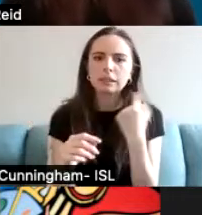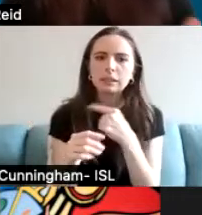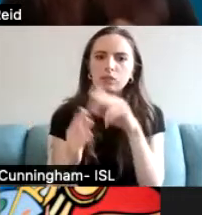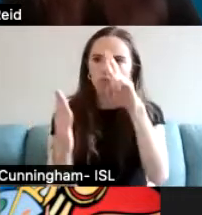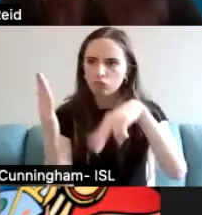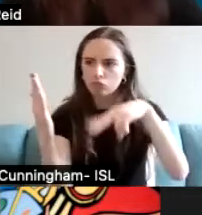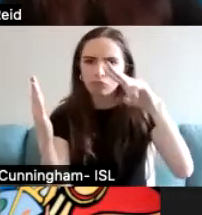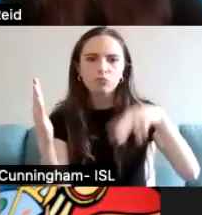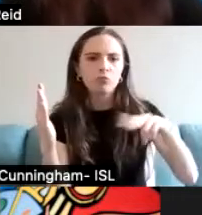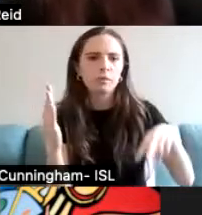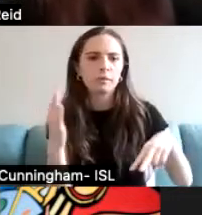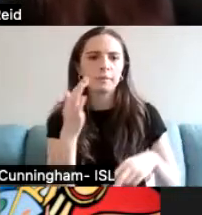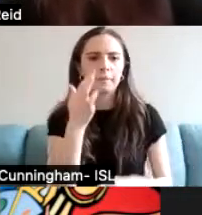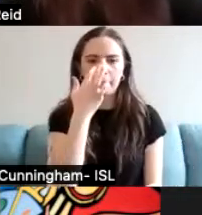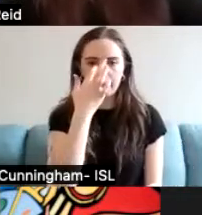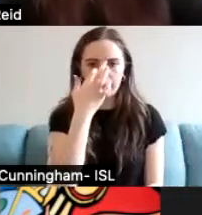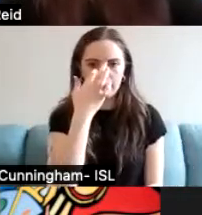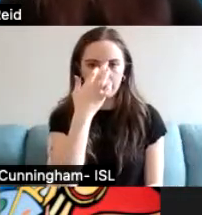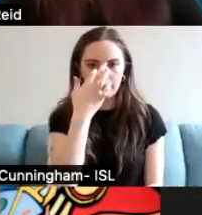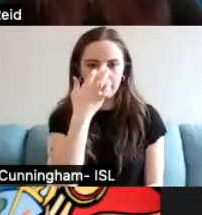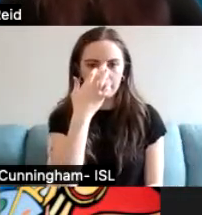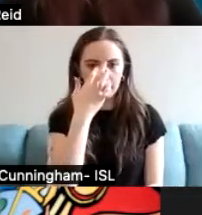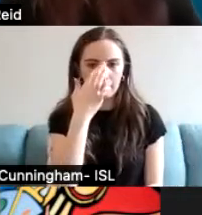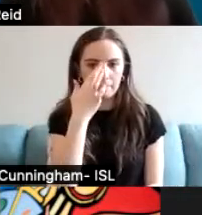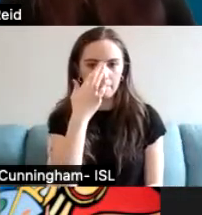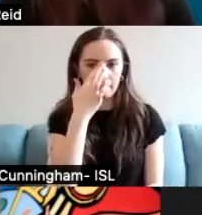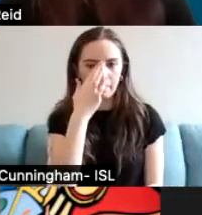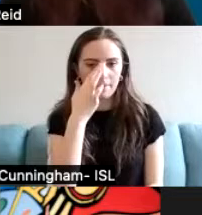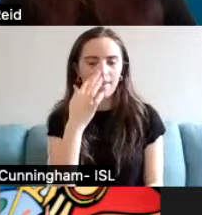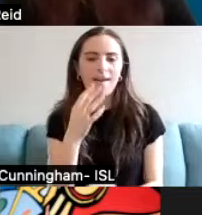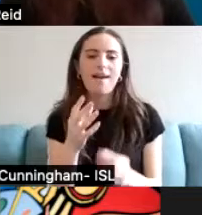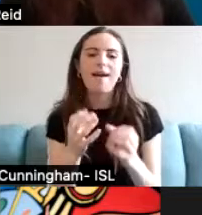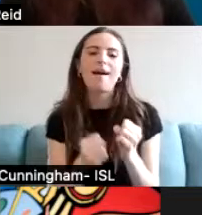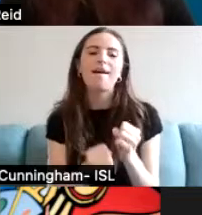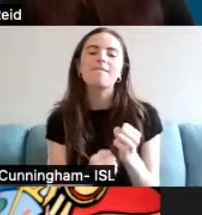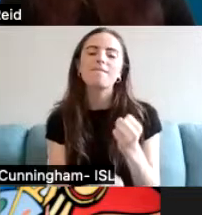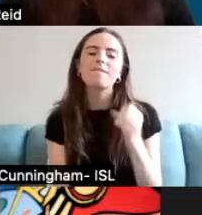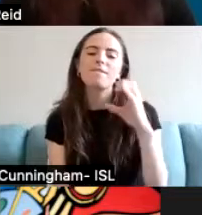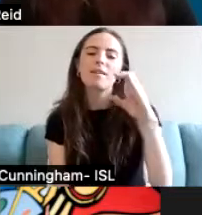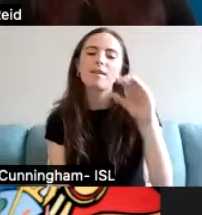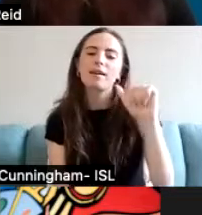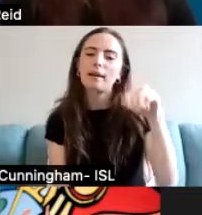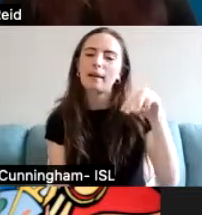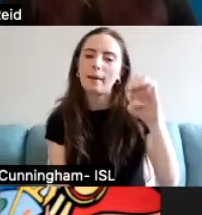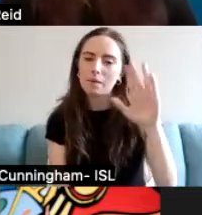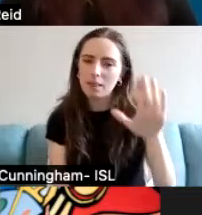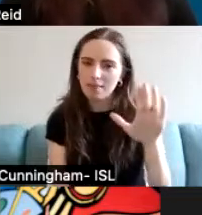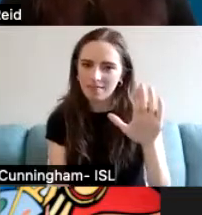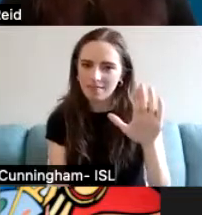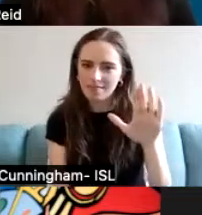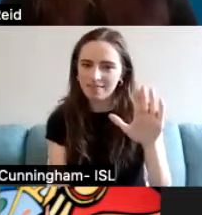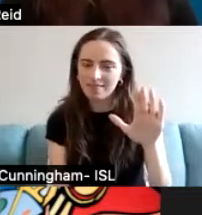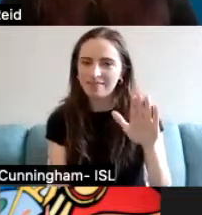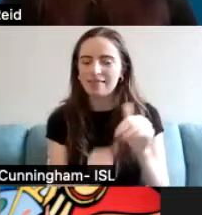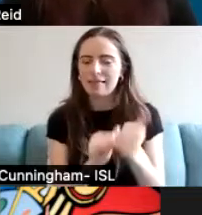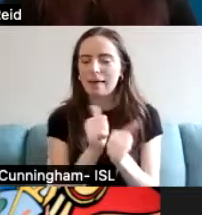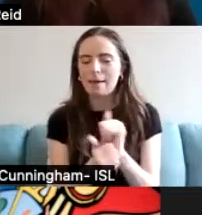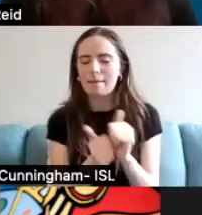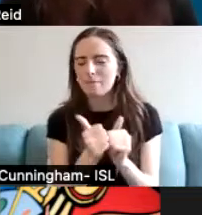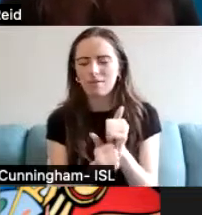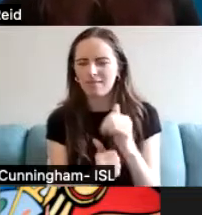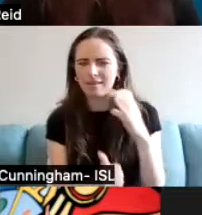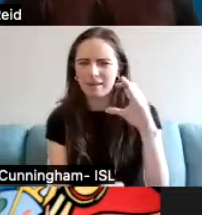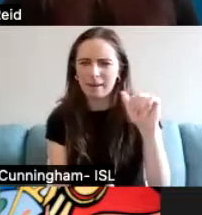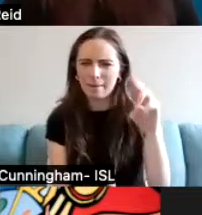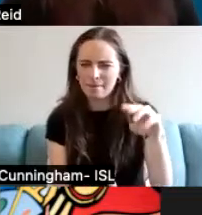So now I had this camel on all of our promotions for today's events, and I think some people are going, what is the camel